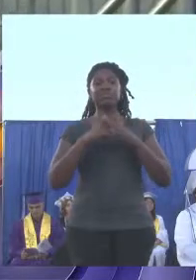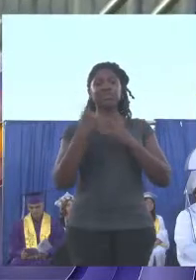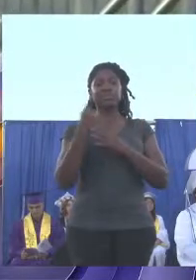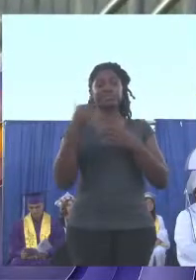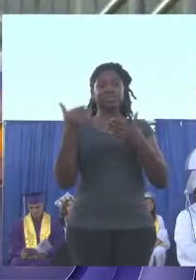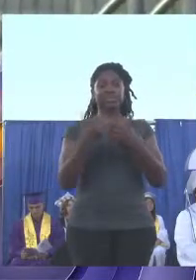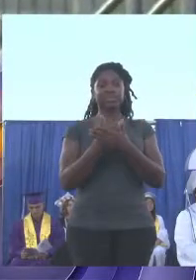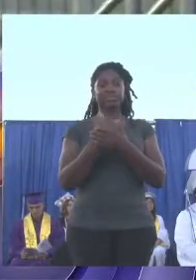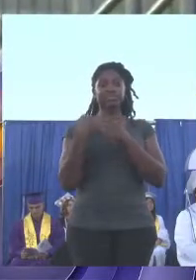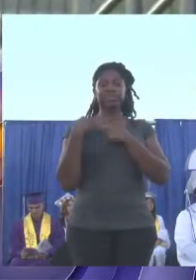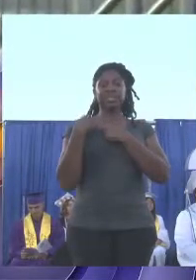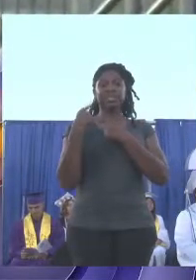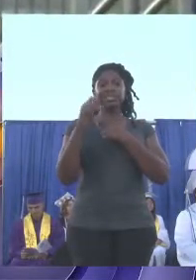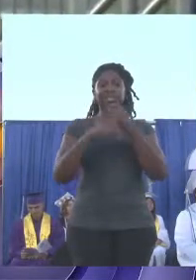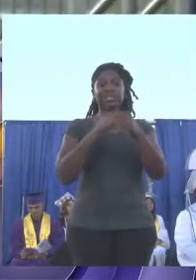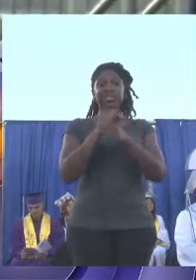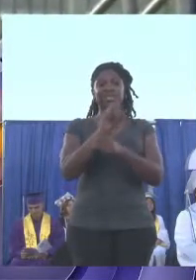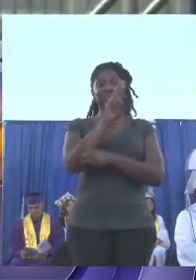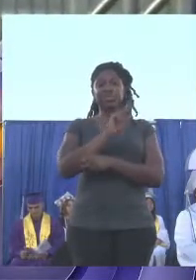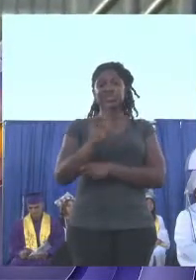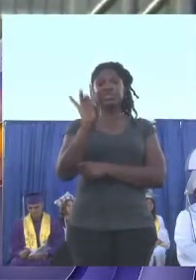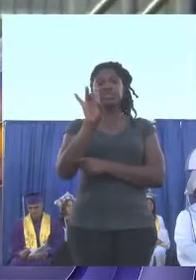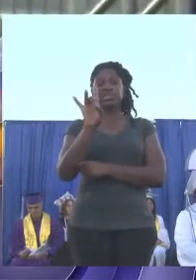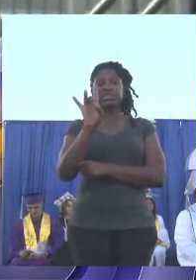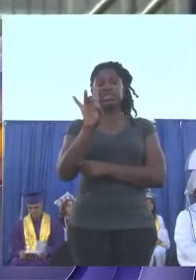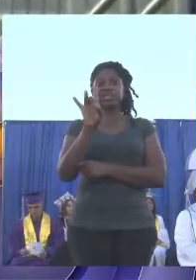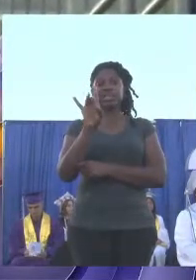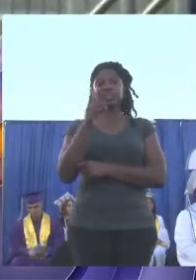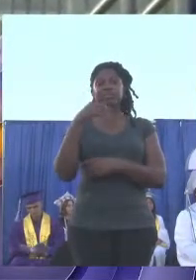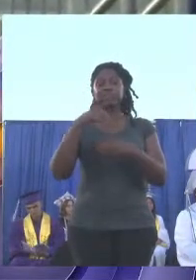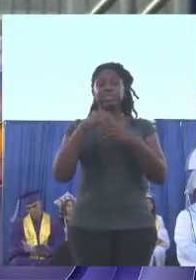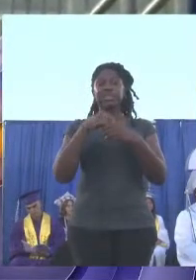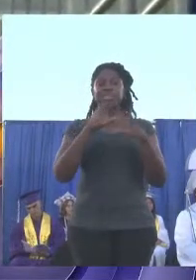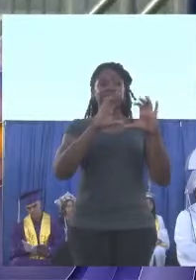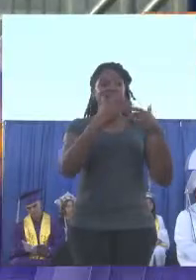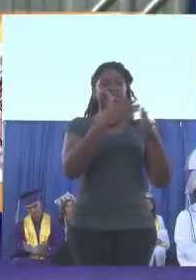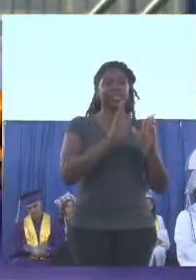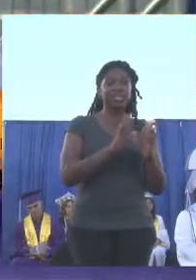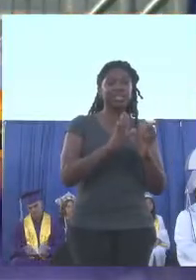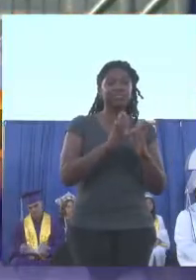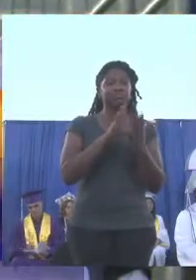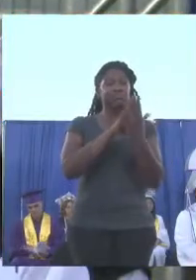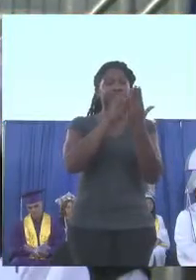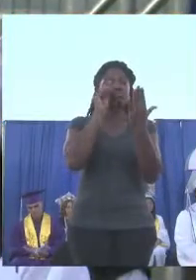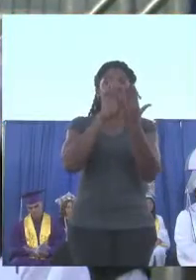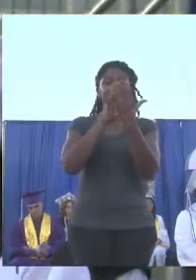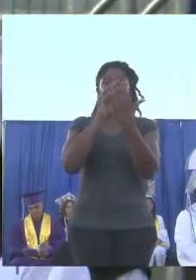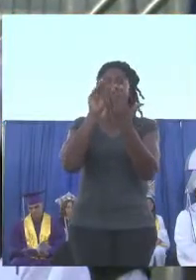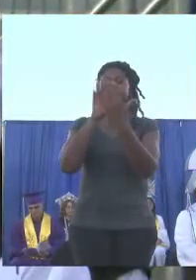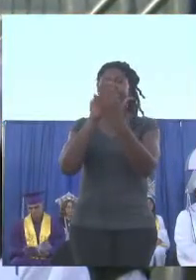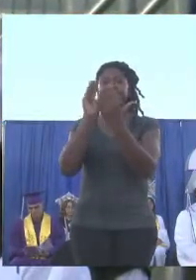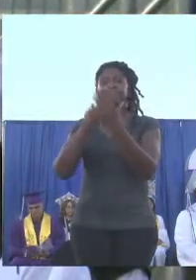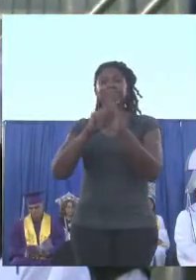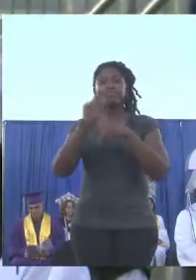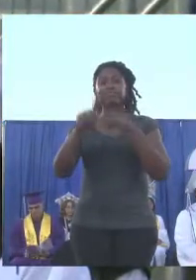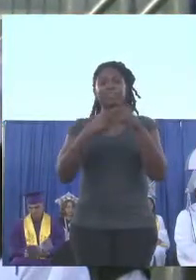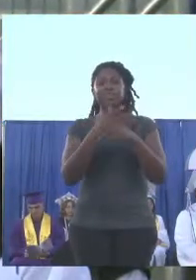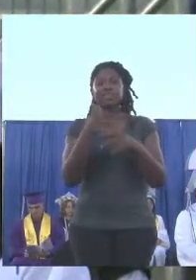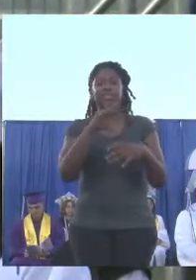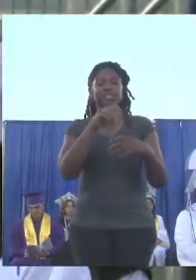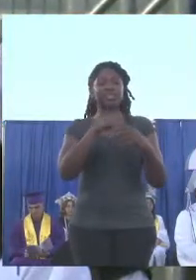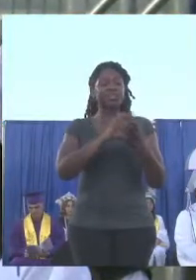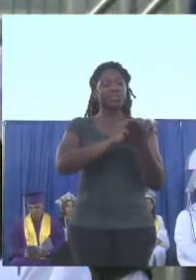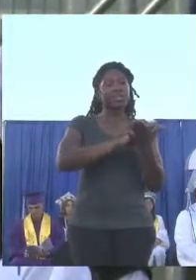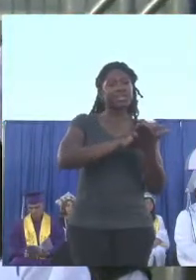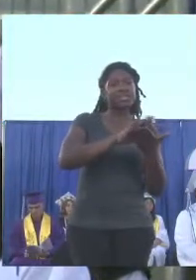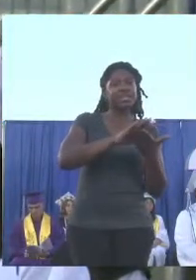Since 2008, we have been in the walls of classrooms, gaining knowledge, learning kindness, learning